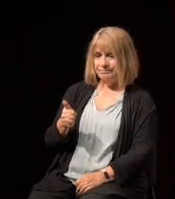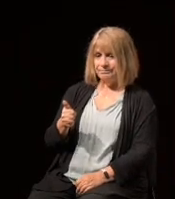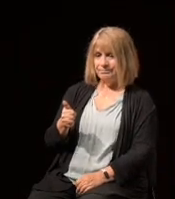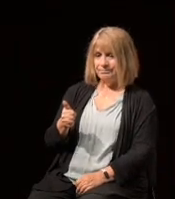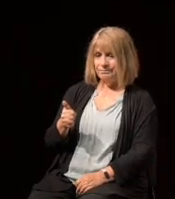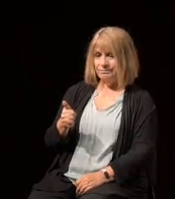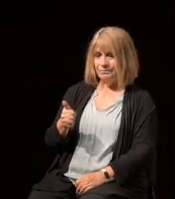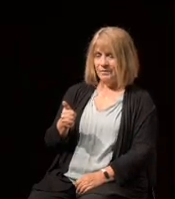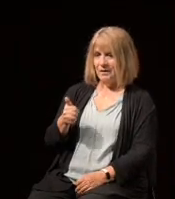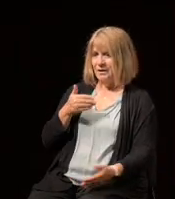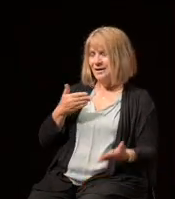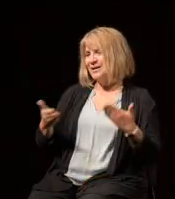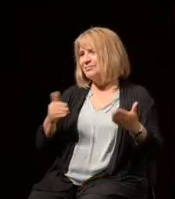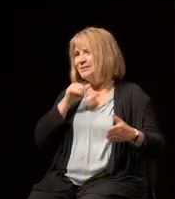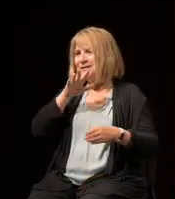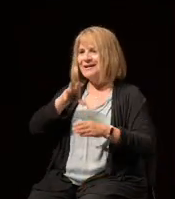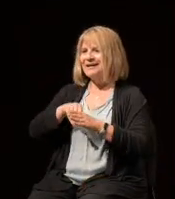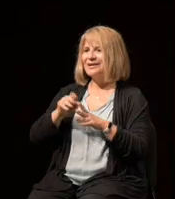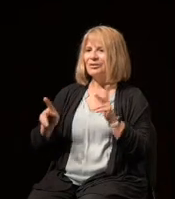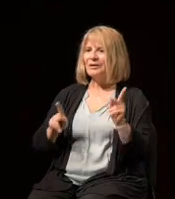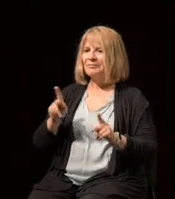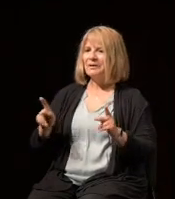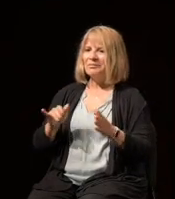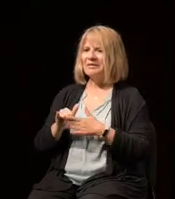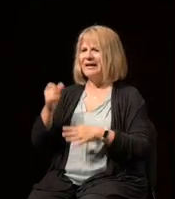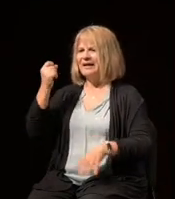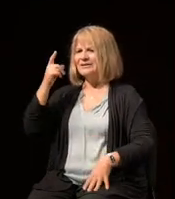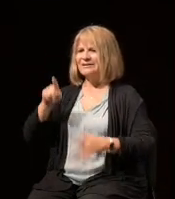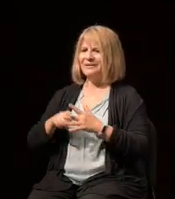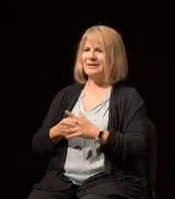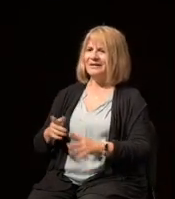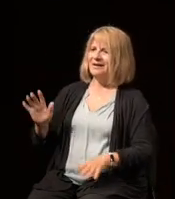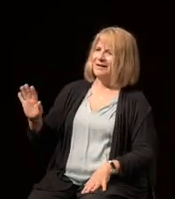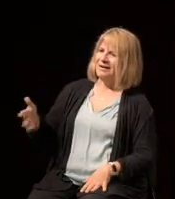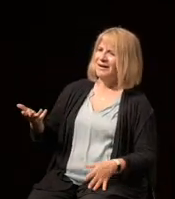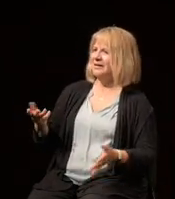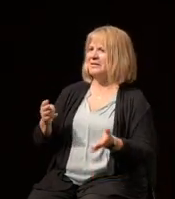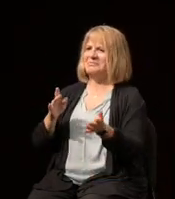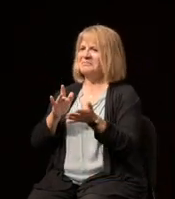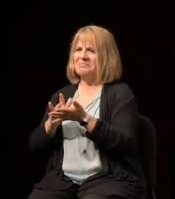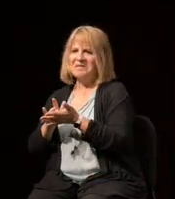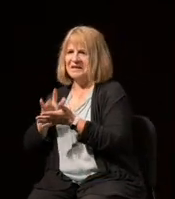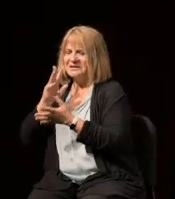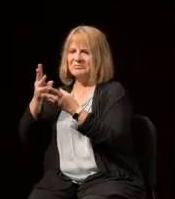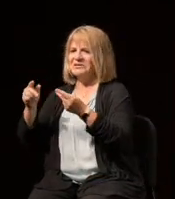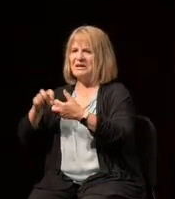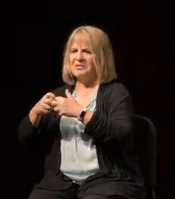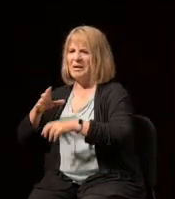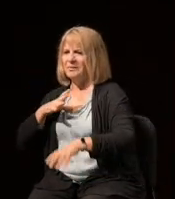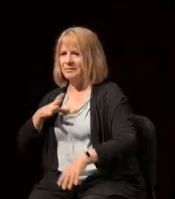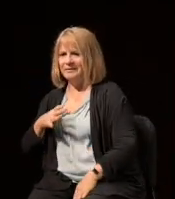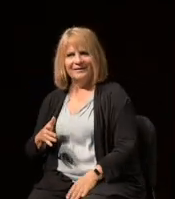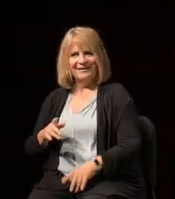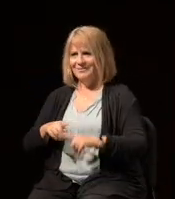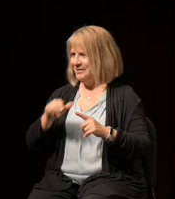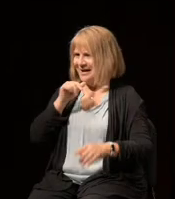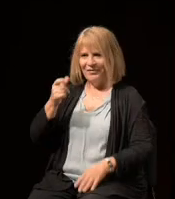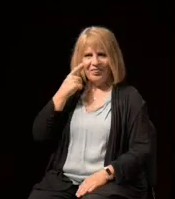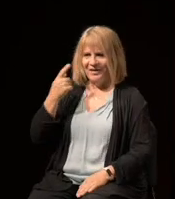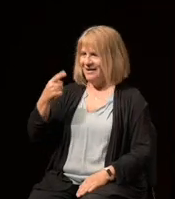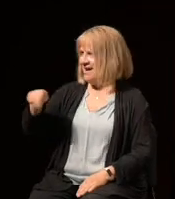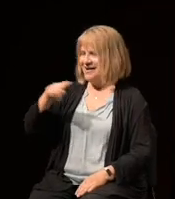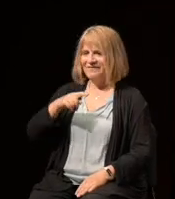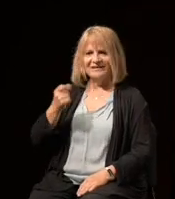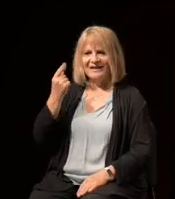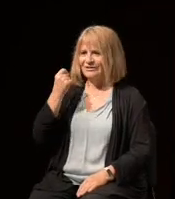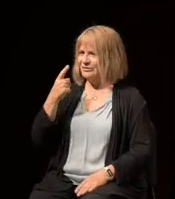perhaps not including people who understood epidemiology and medicine and those types of things, I don't think we knew to what extent it